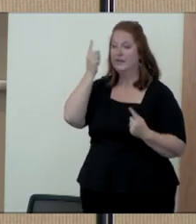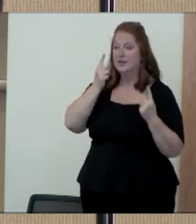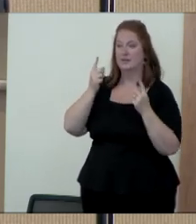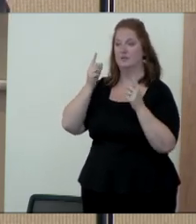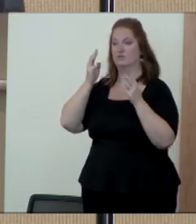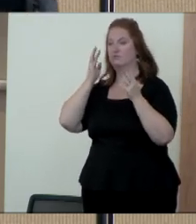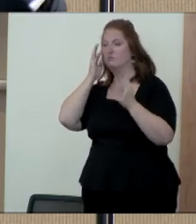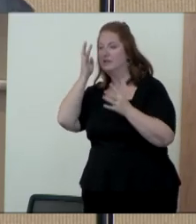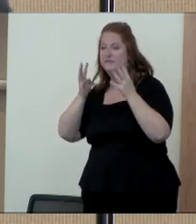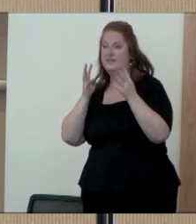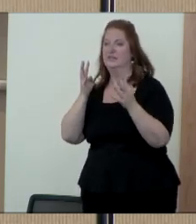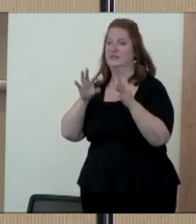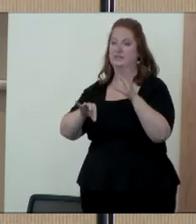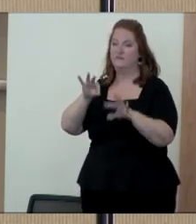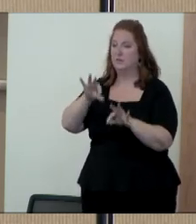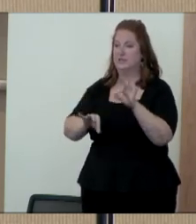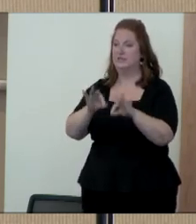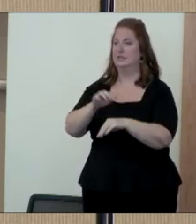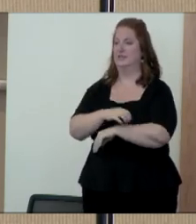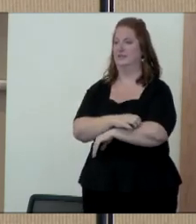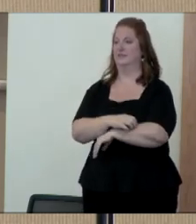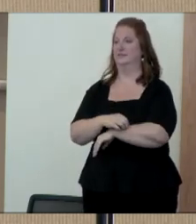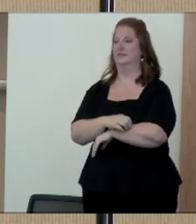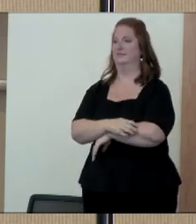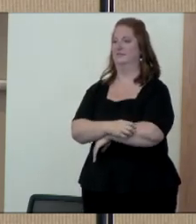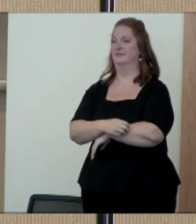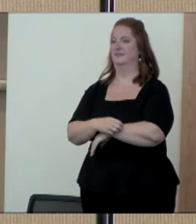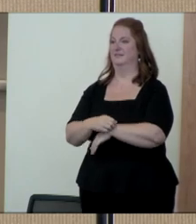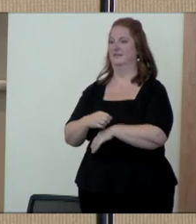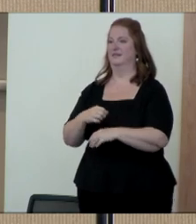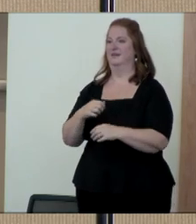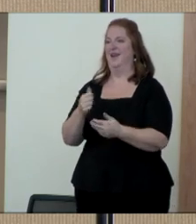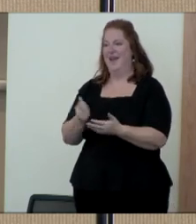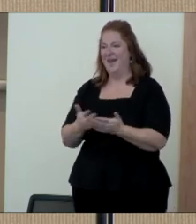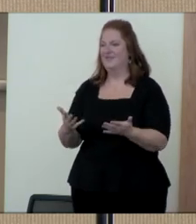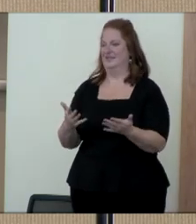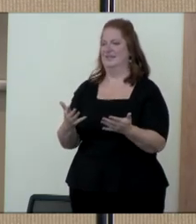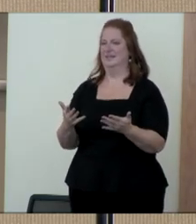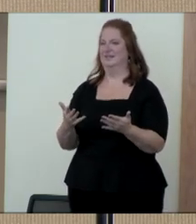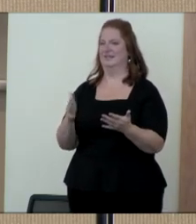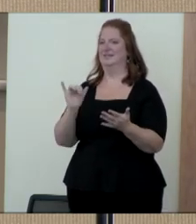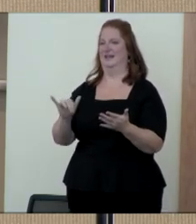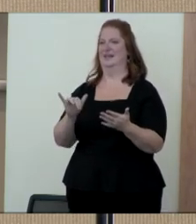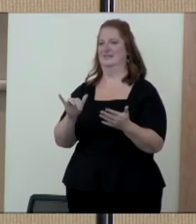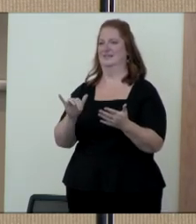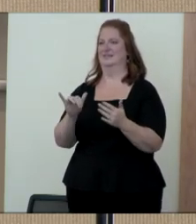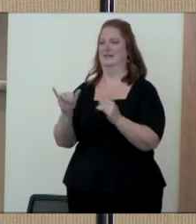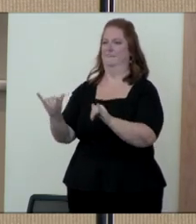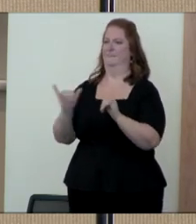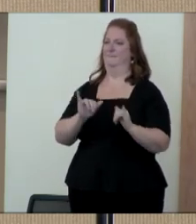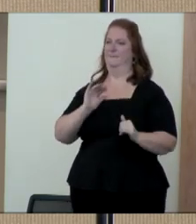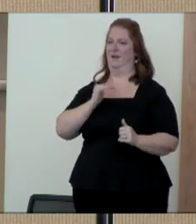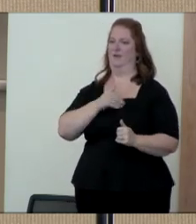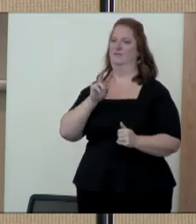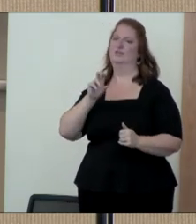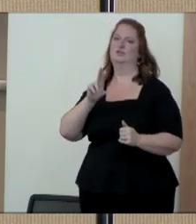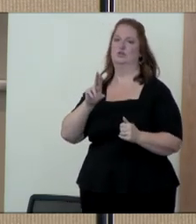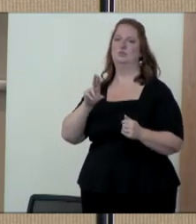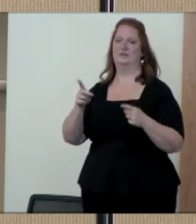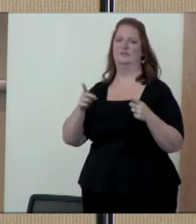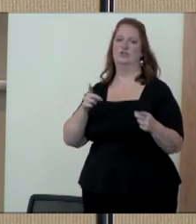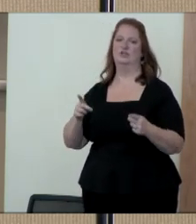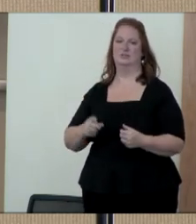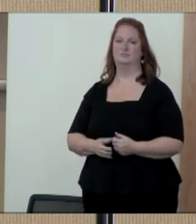creativity, discovery, and all of those things that really define what we do at VCU.